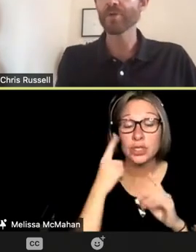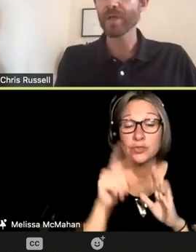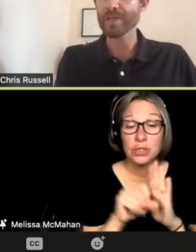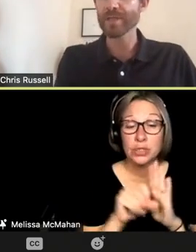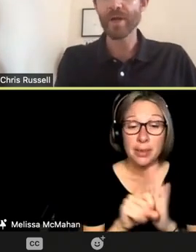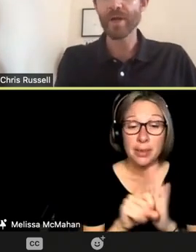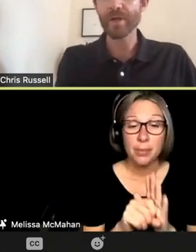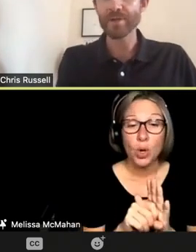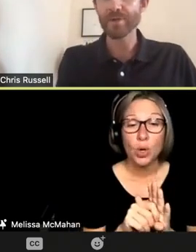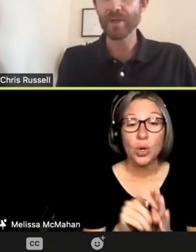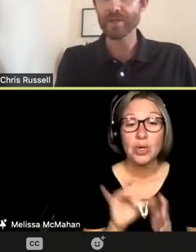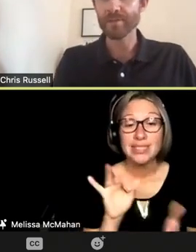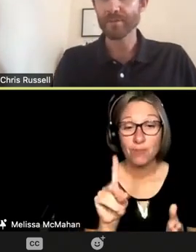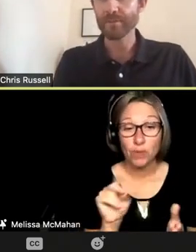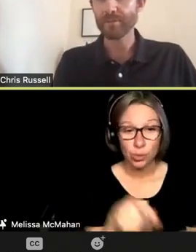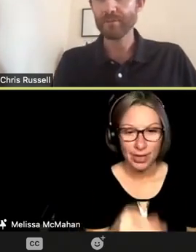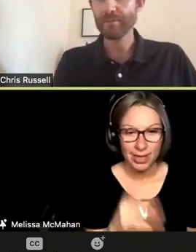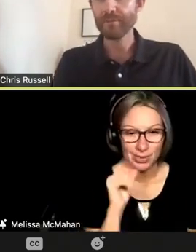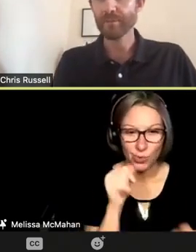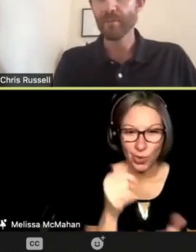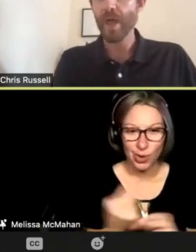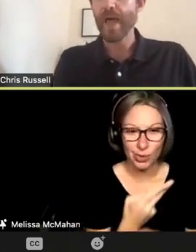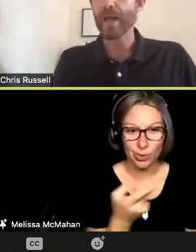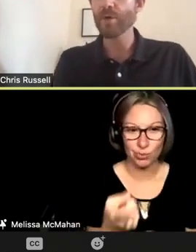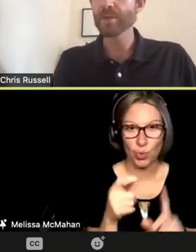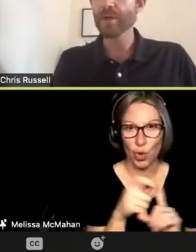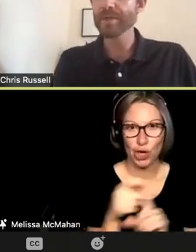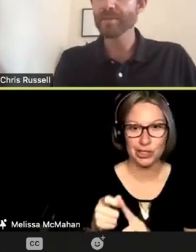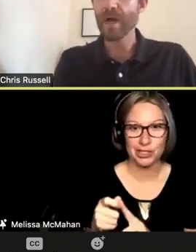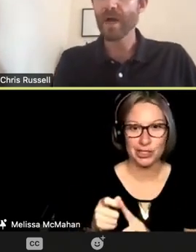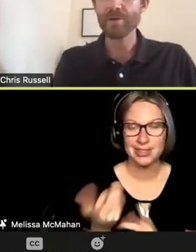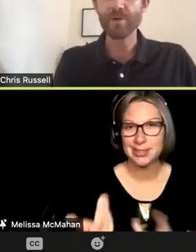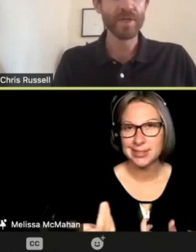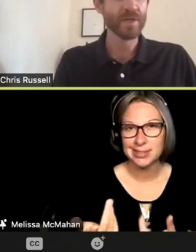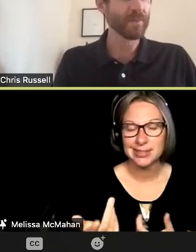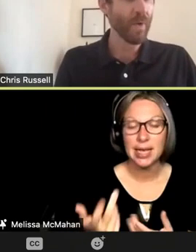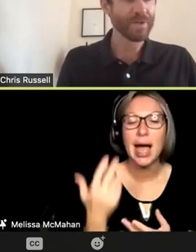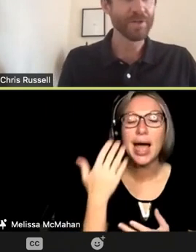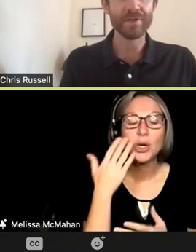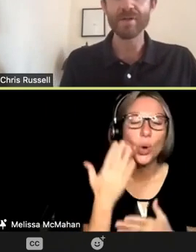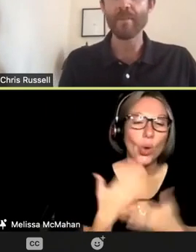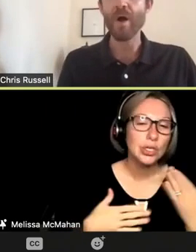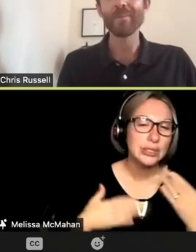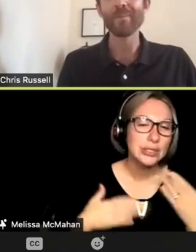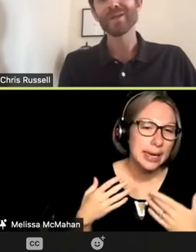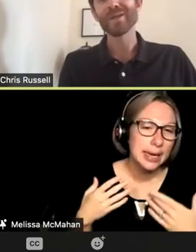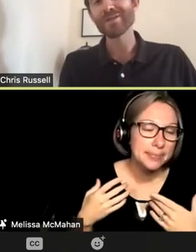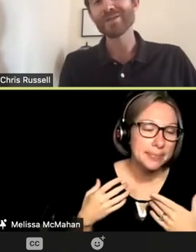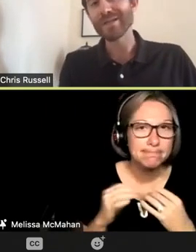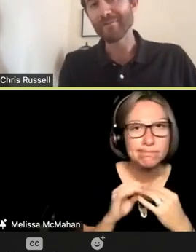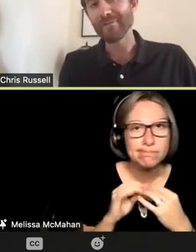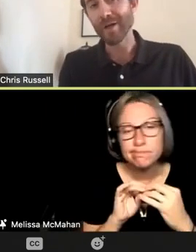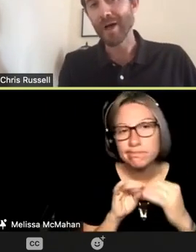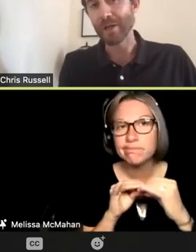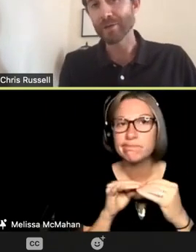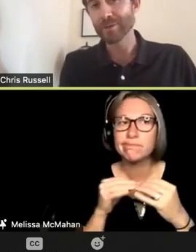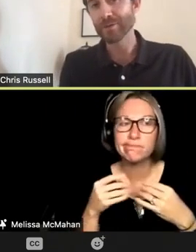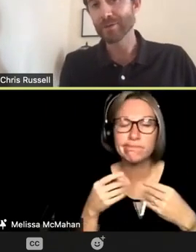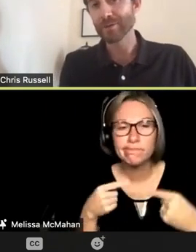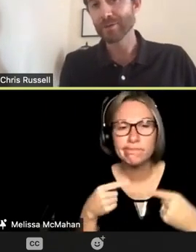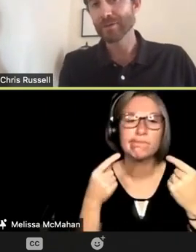If you're going to do this, why not just do this? I know that there is some controversy and some questions about using